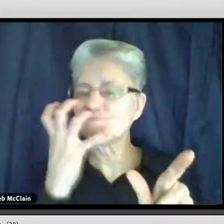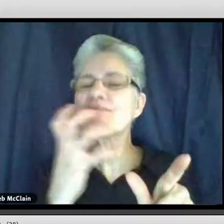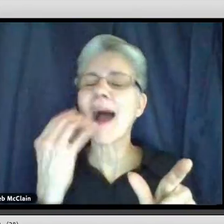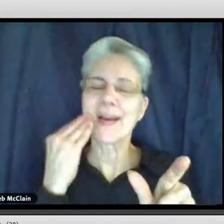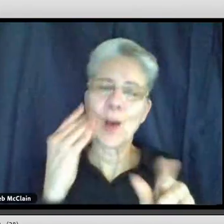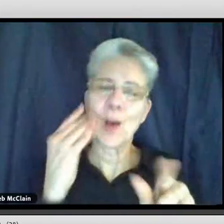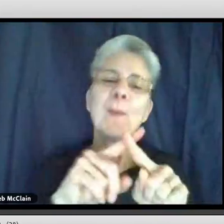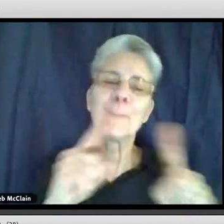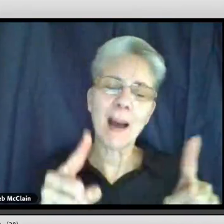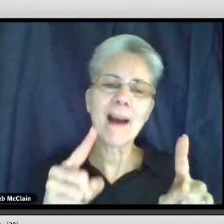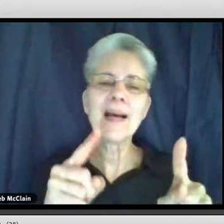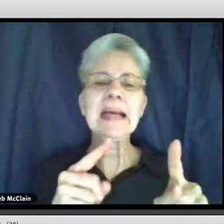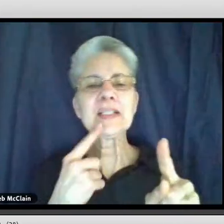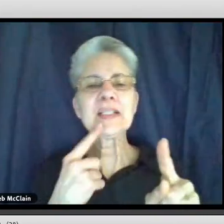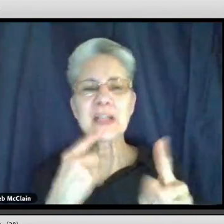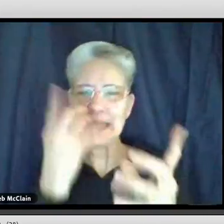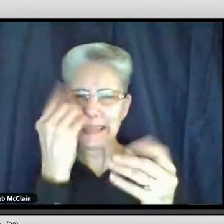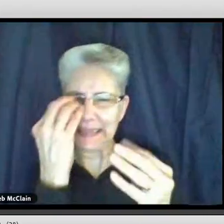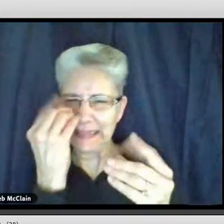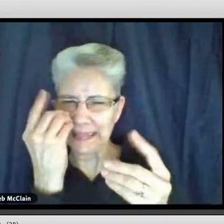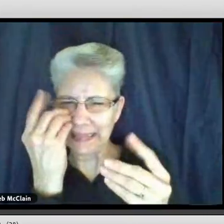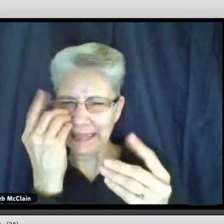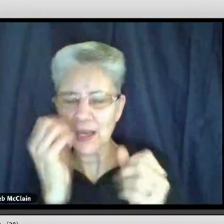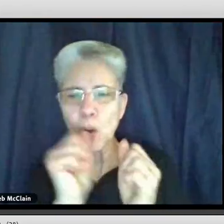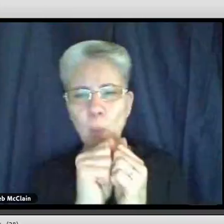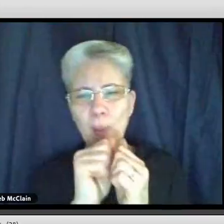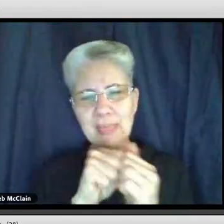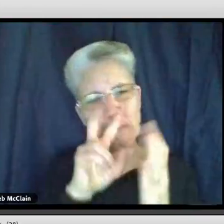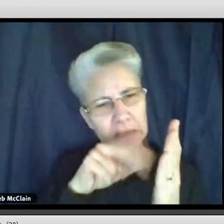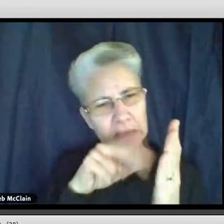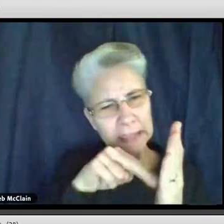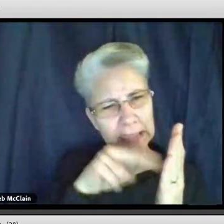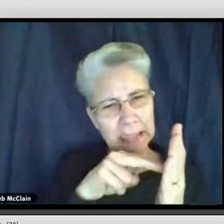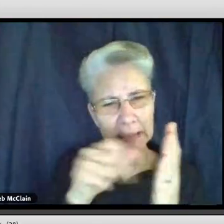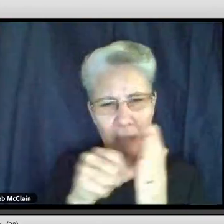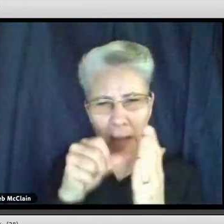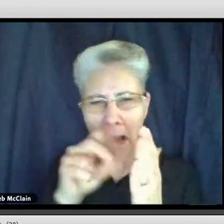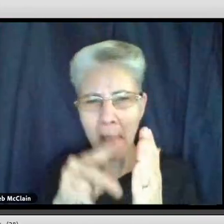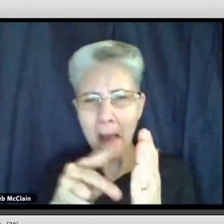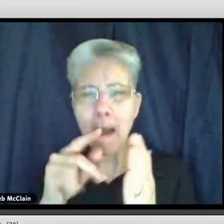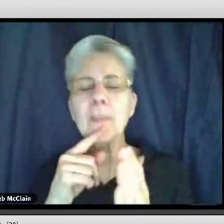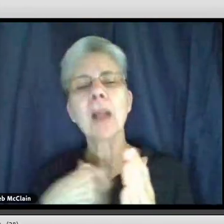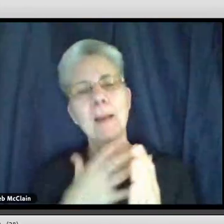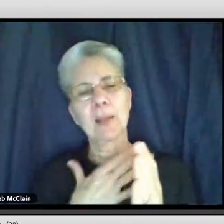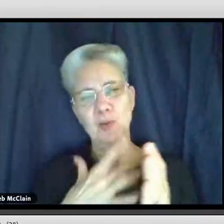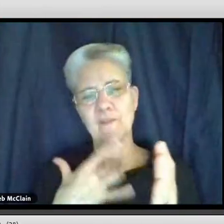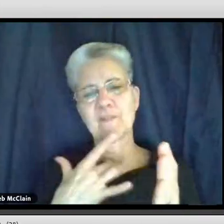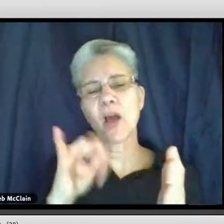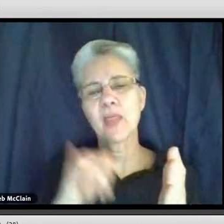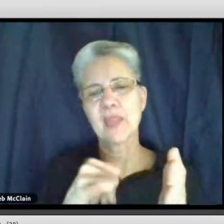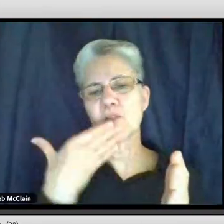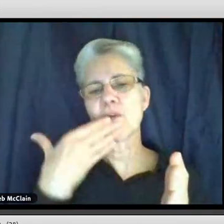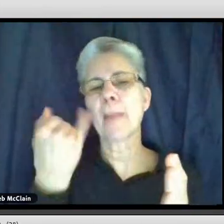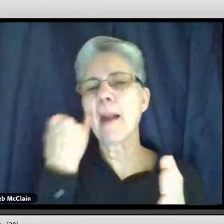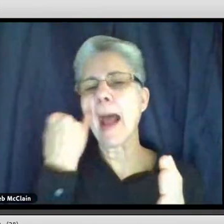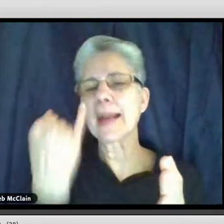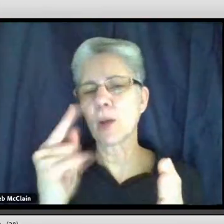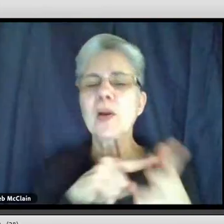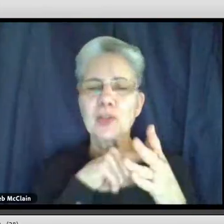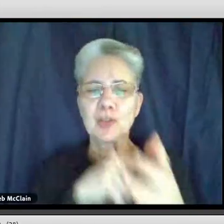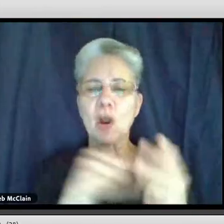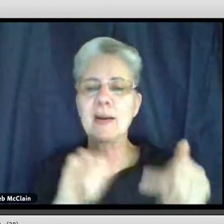But yeah, just kind of sit with some of the information, do some reading. But I'm glad that you feel that you have a better idea of